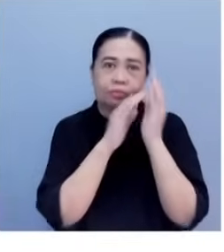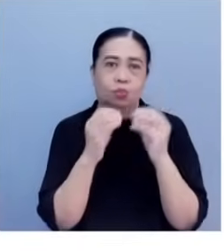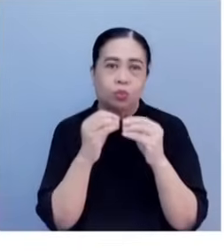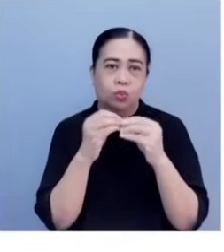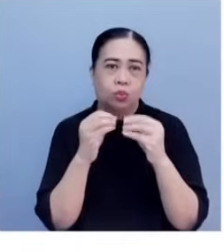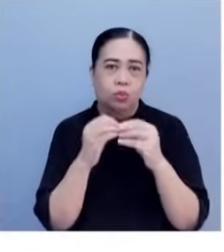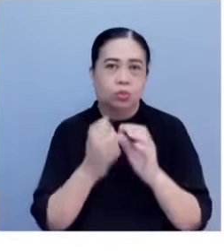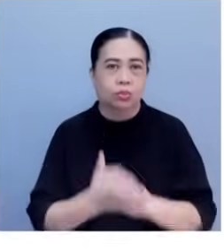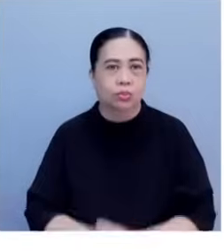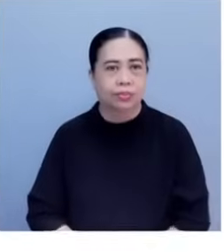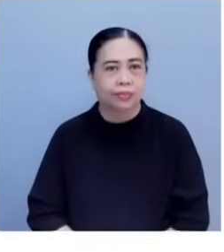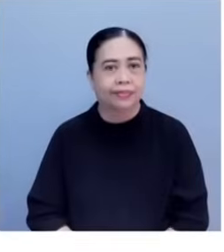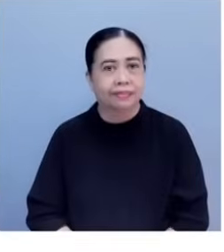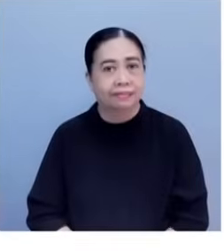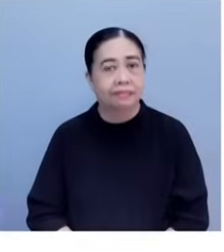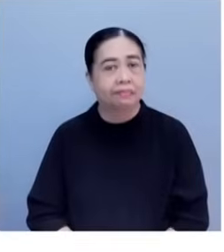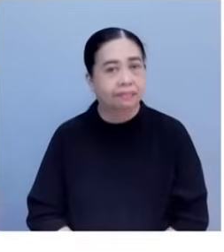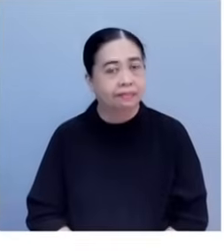often,